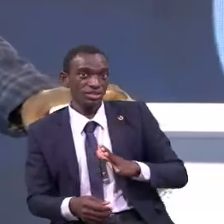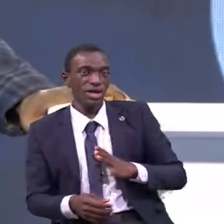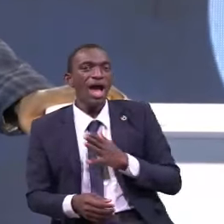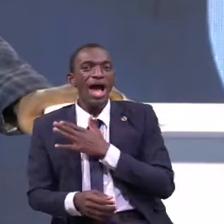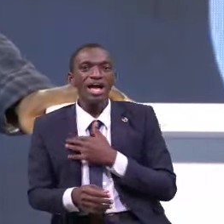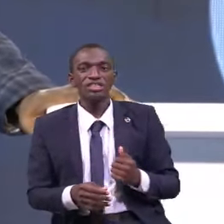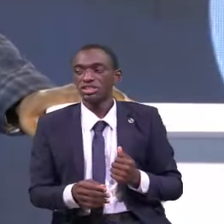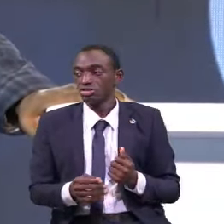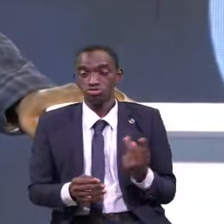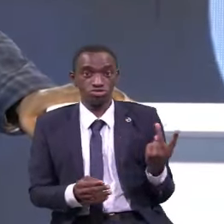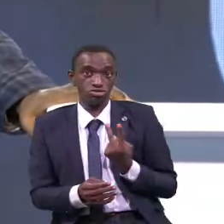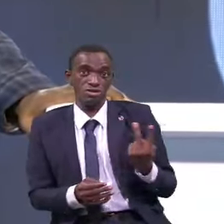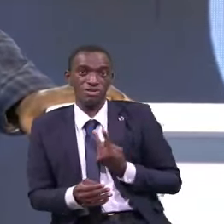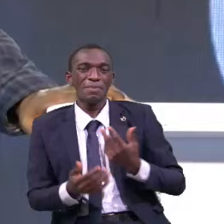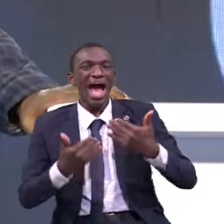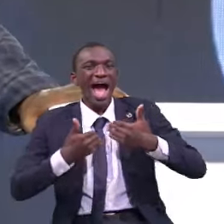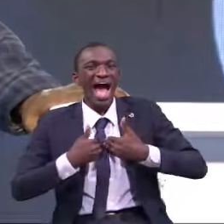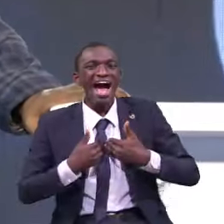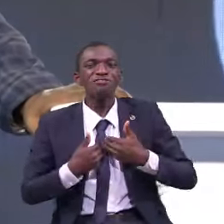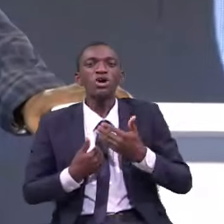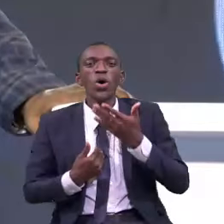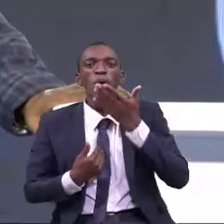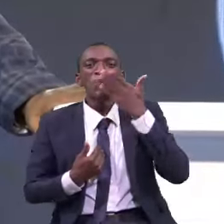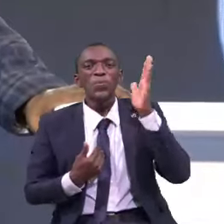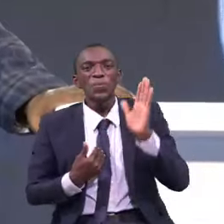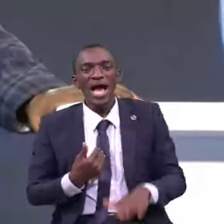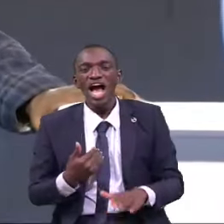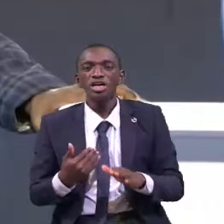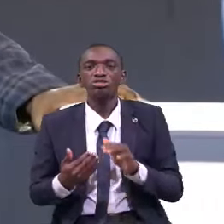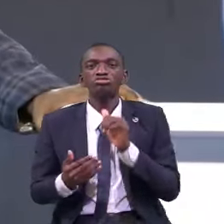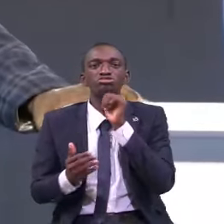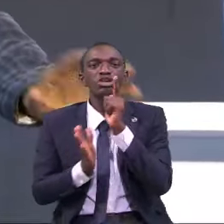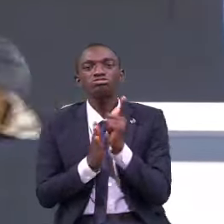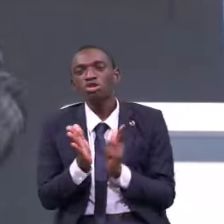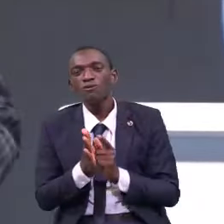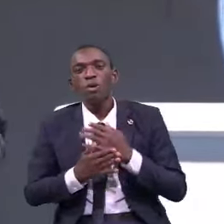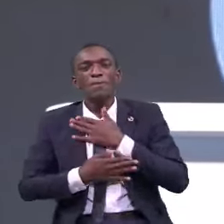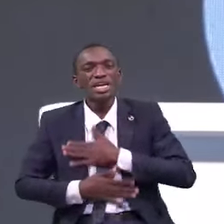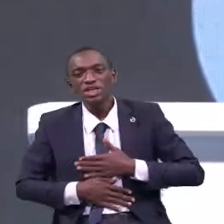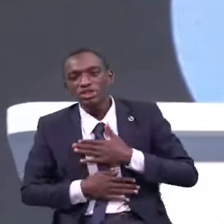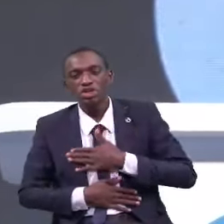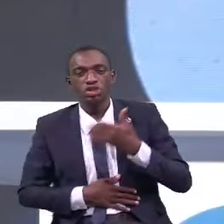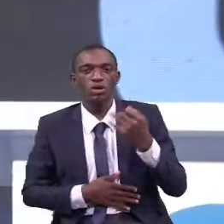the sinful, illicit, illegal pleasures of the flesh.